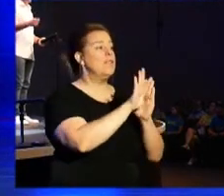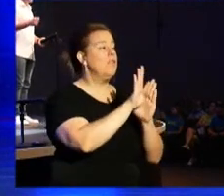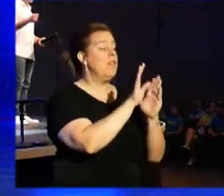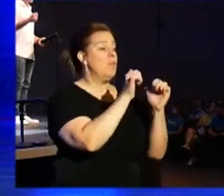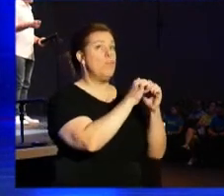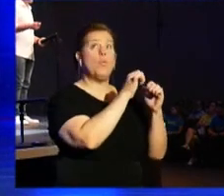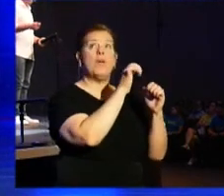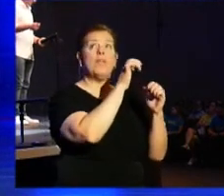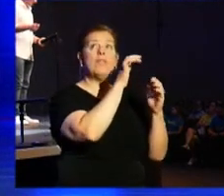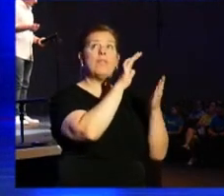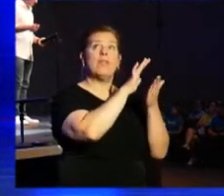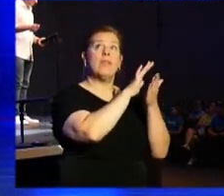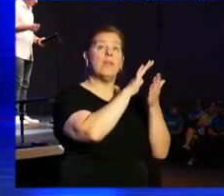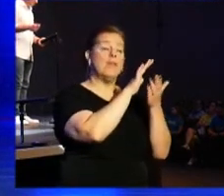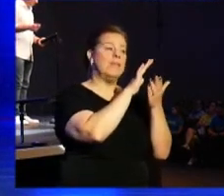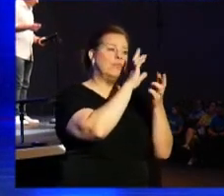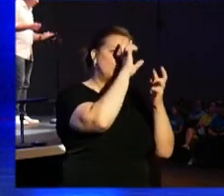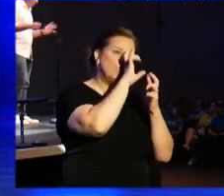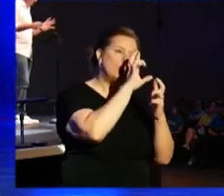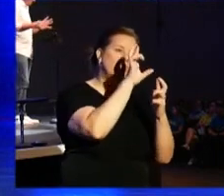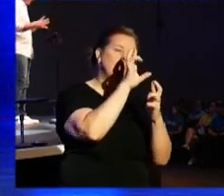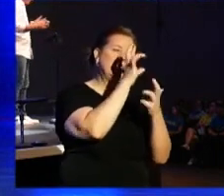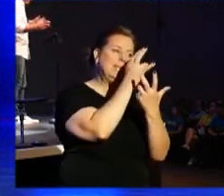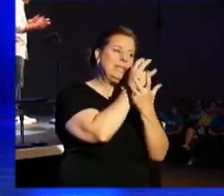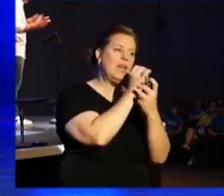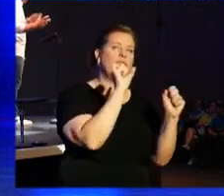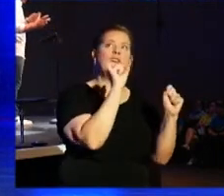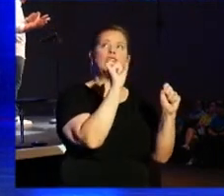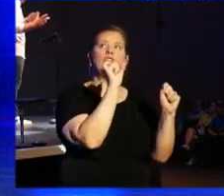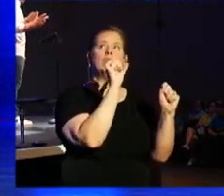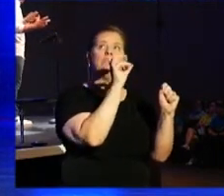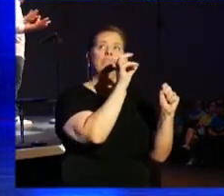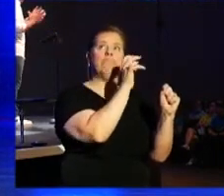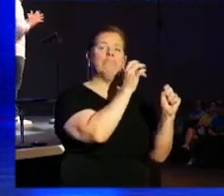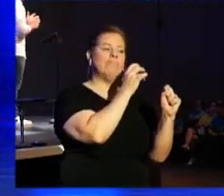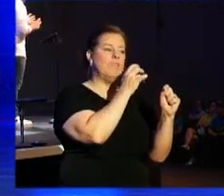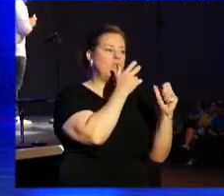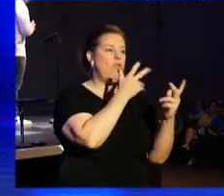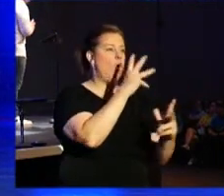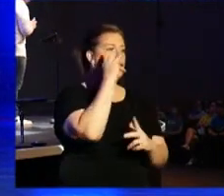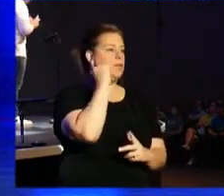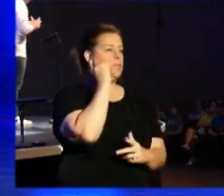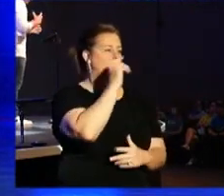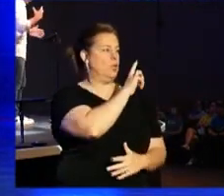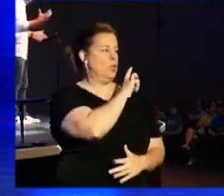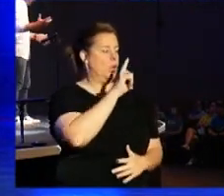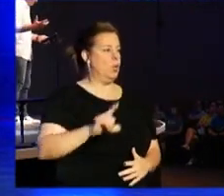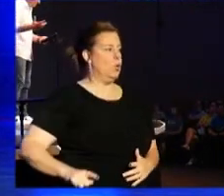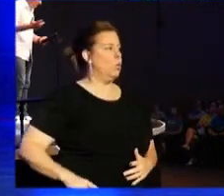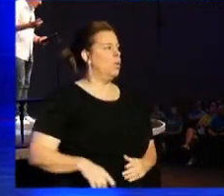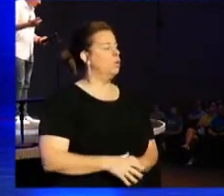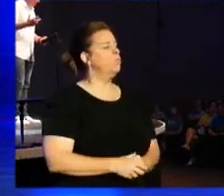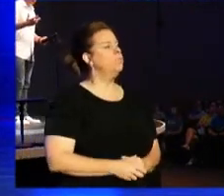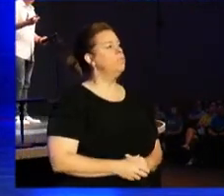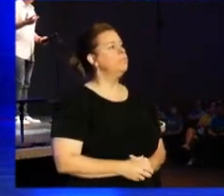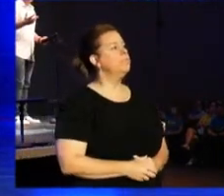the kindness of the Lord. Other translations, instead of long, they say crave.